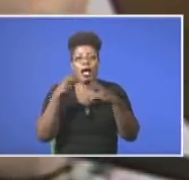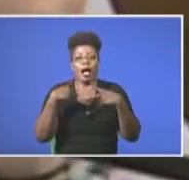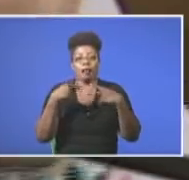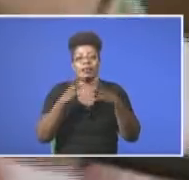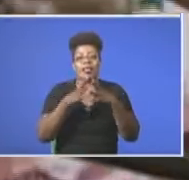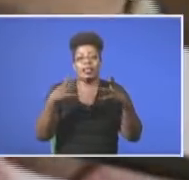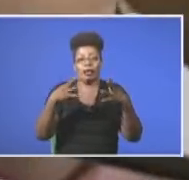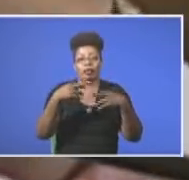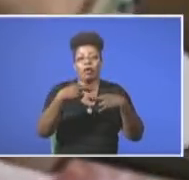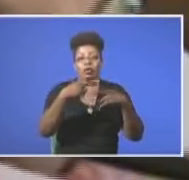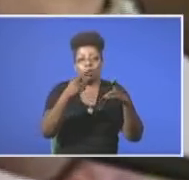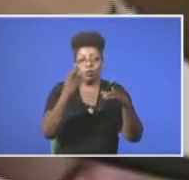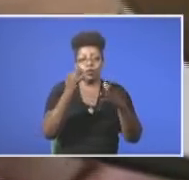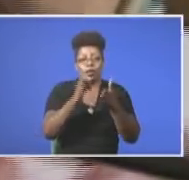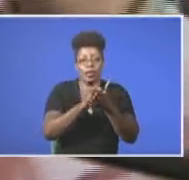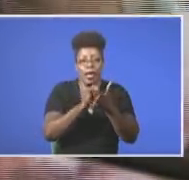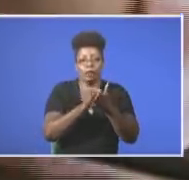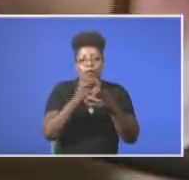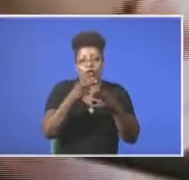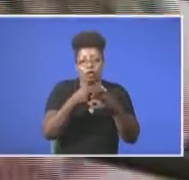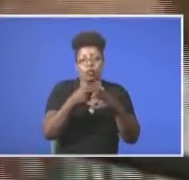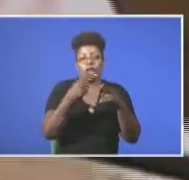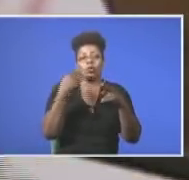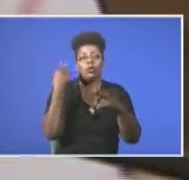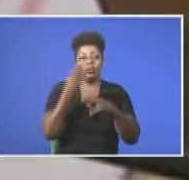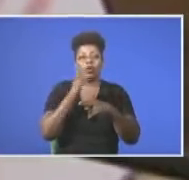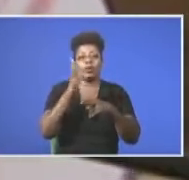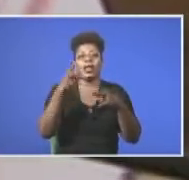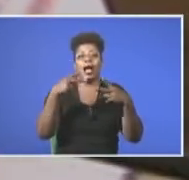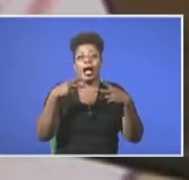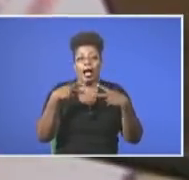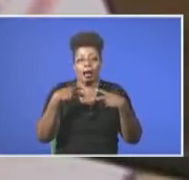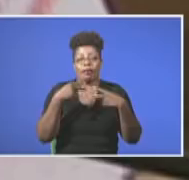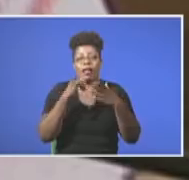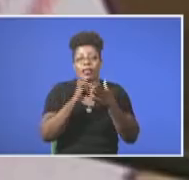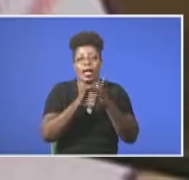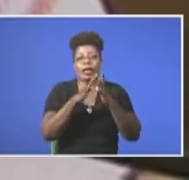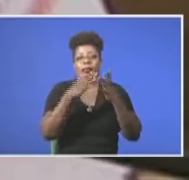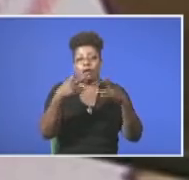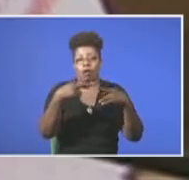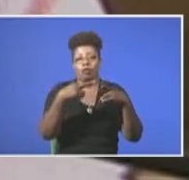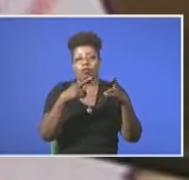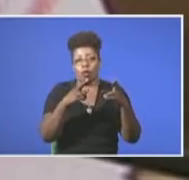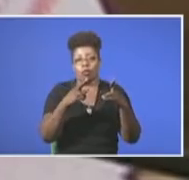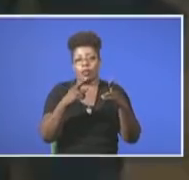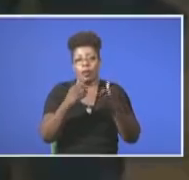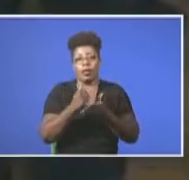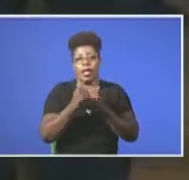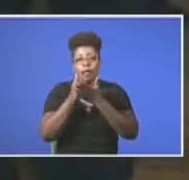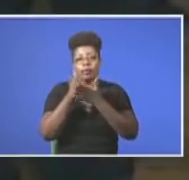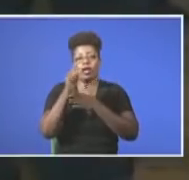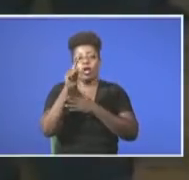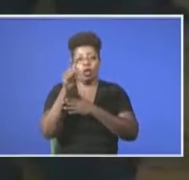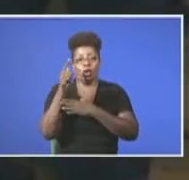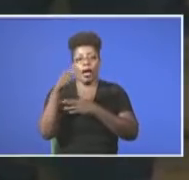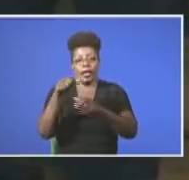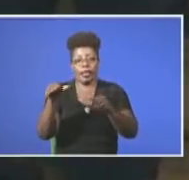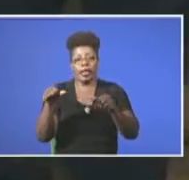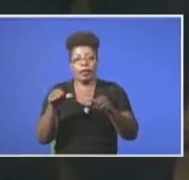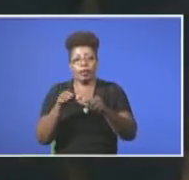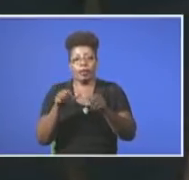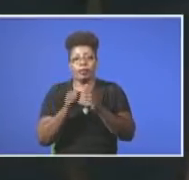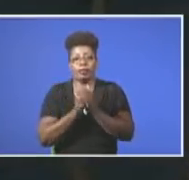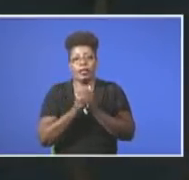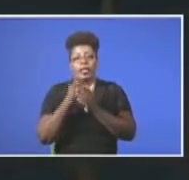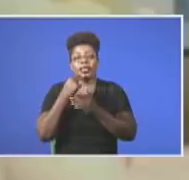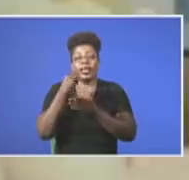have the capacity, and that would have an even greater impact on the Lucayan Strip. The nation's leader says the government